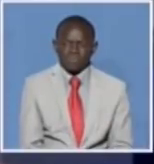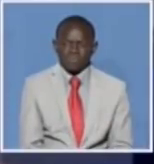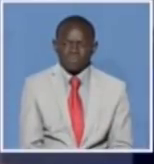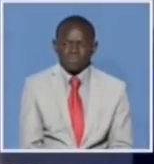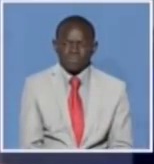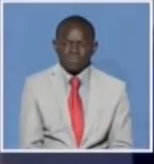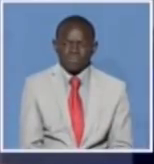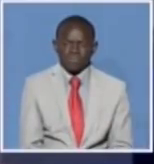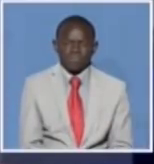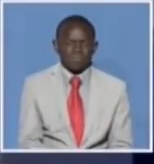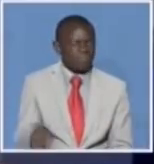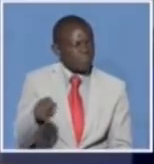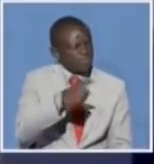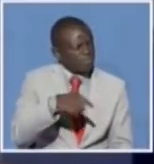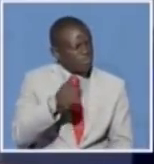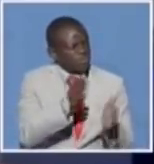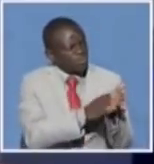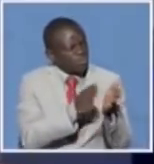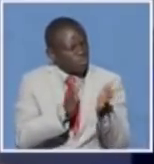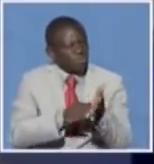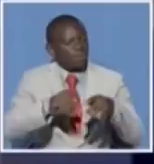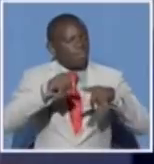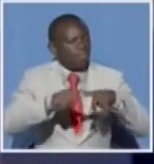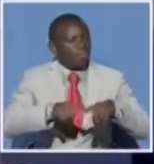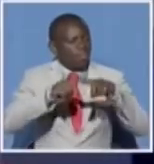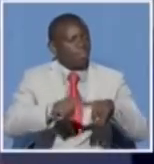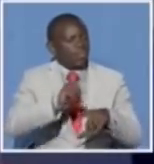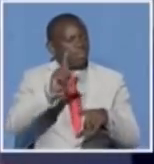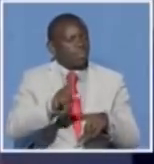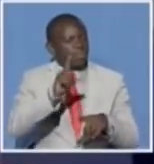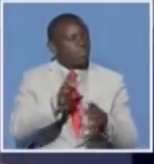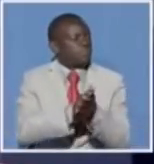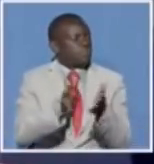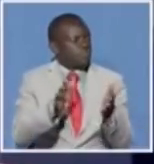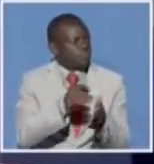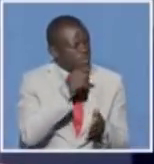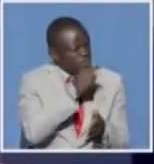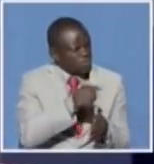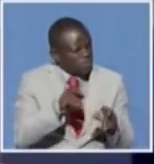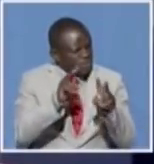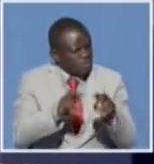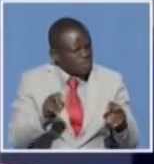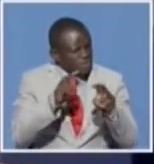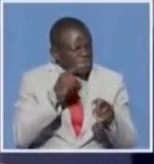on dependency on leakage by the pupils? It should be pointing to a deeper problem.